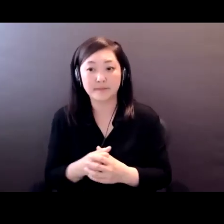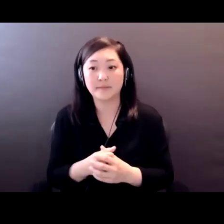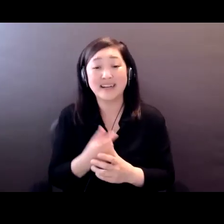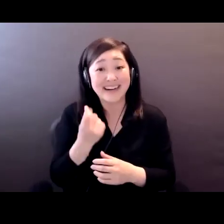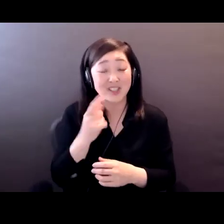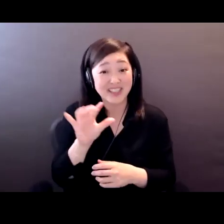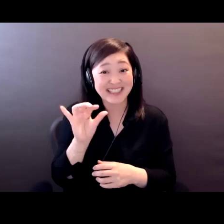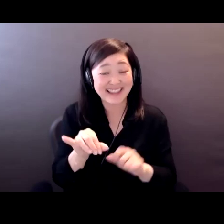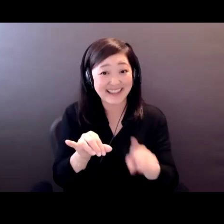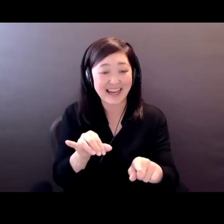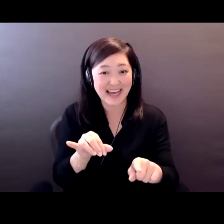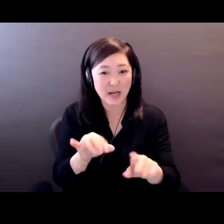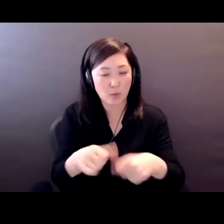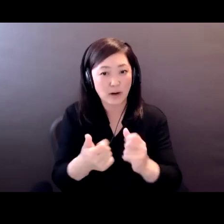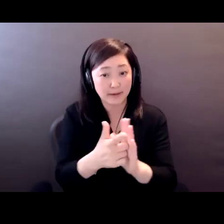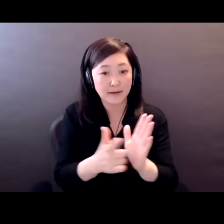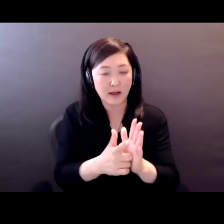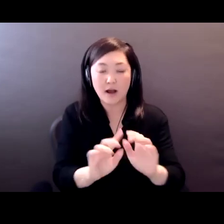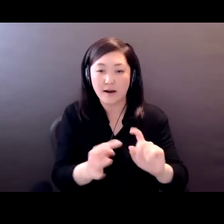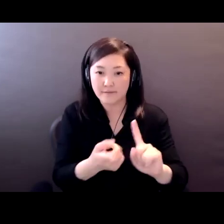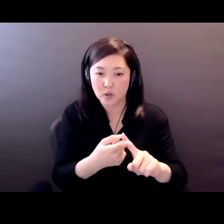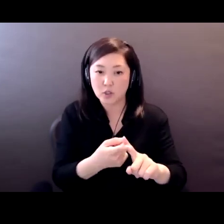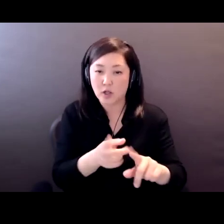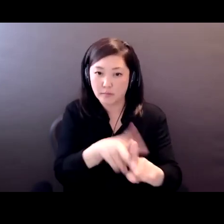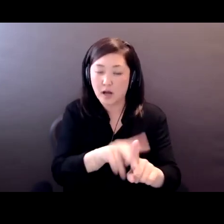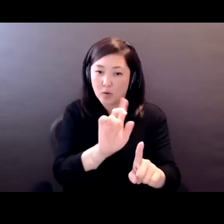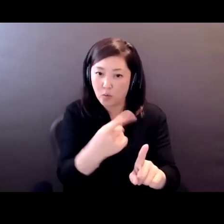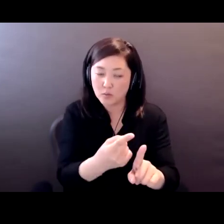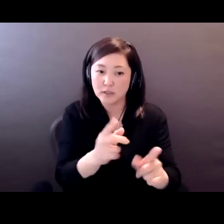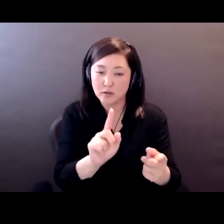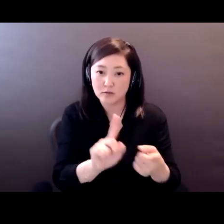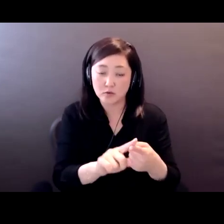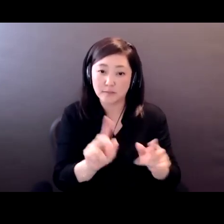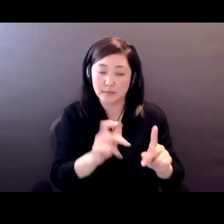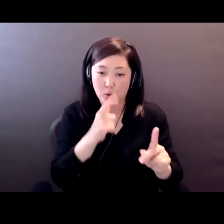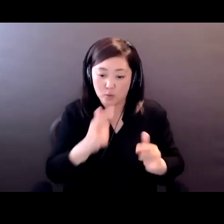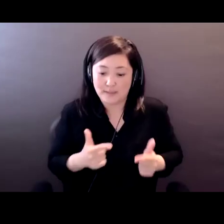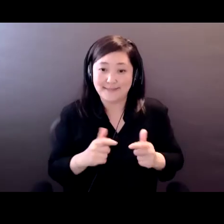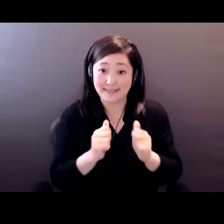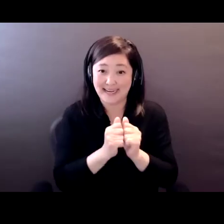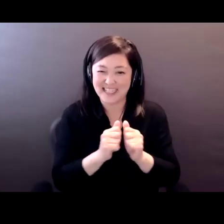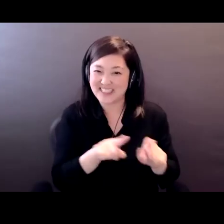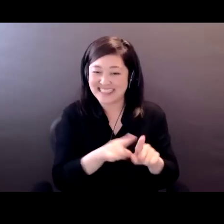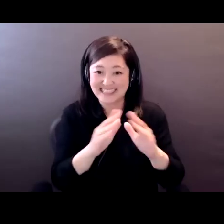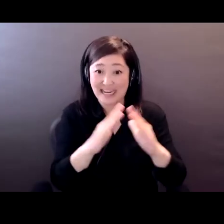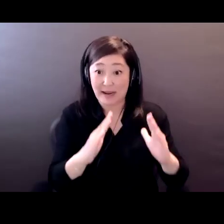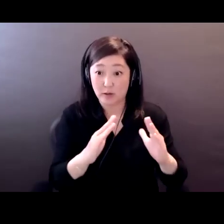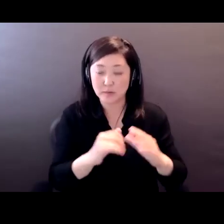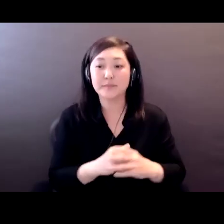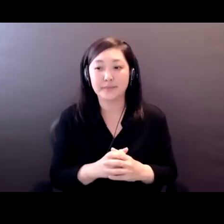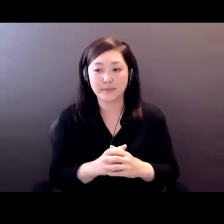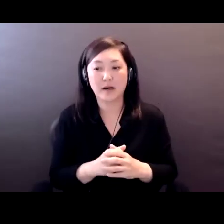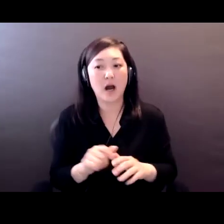offense was limited to those who live together. But in 2023, legislators removed